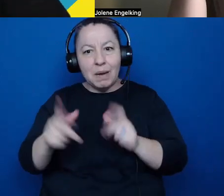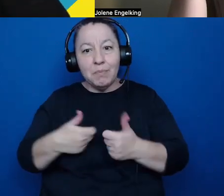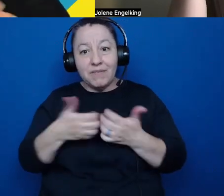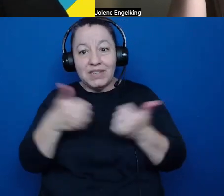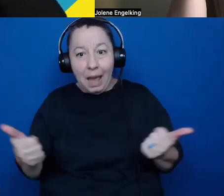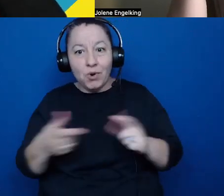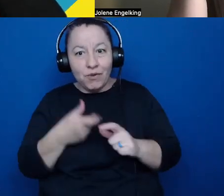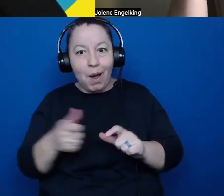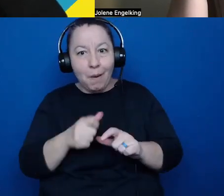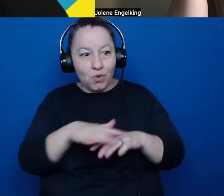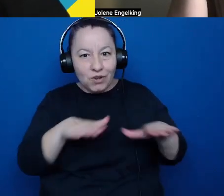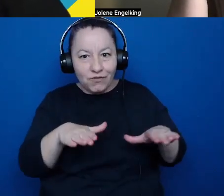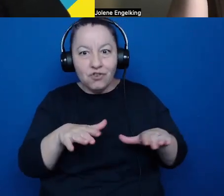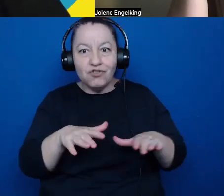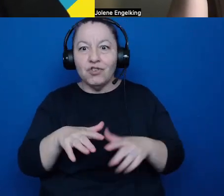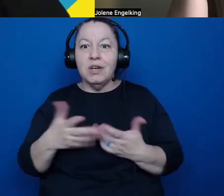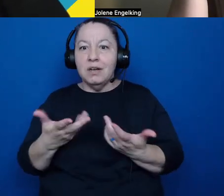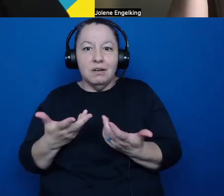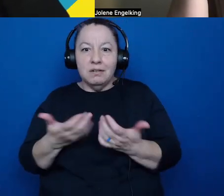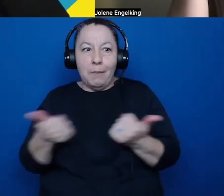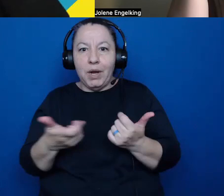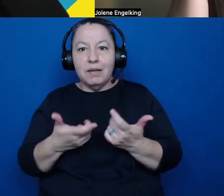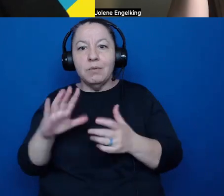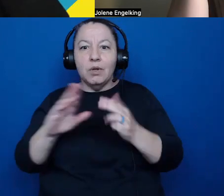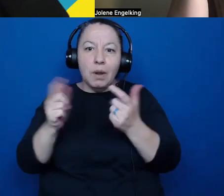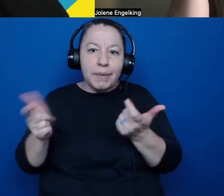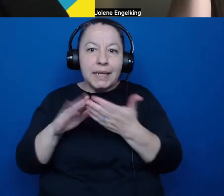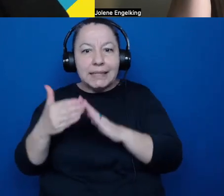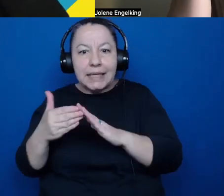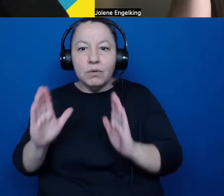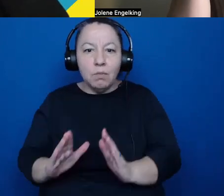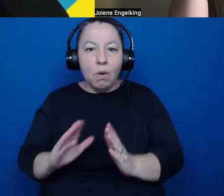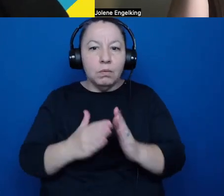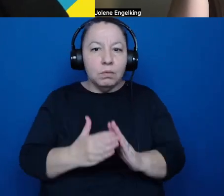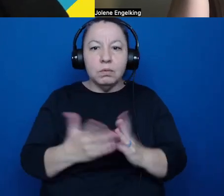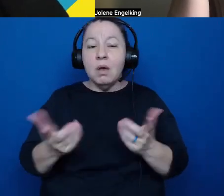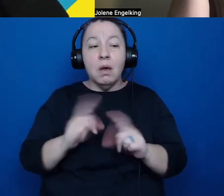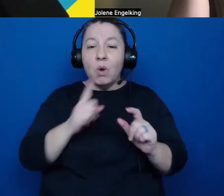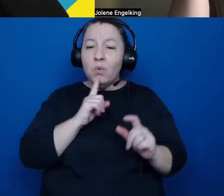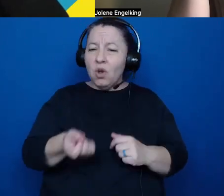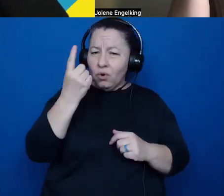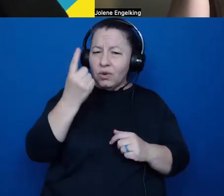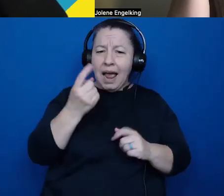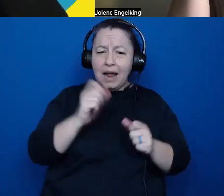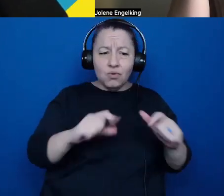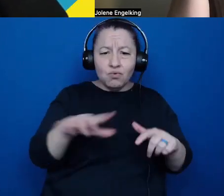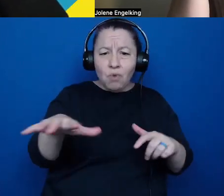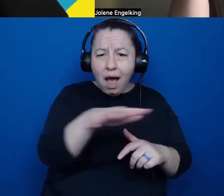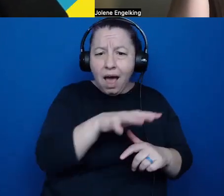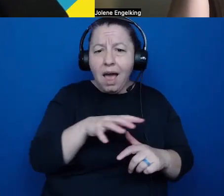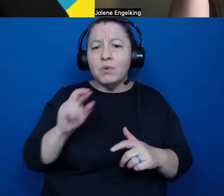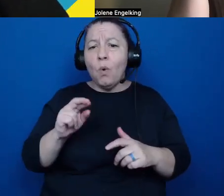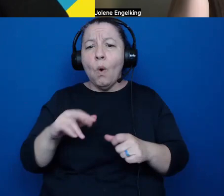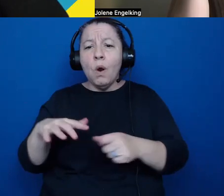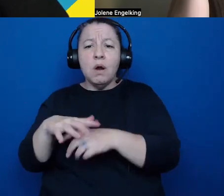and off in urban cities. So really just understanding the tribes or the reservations around